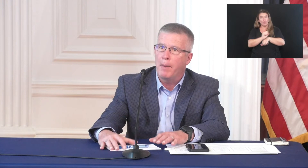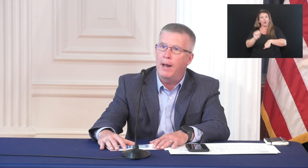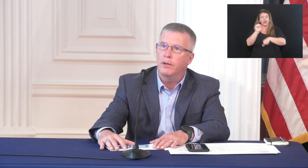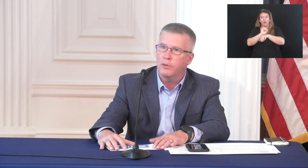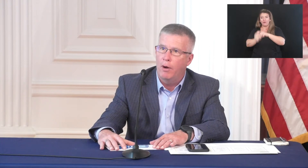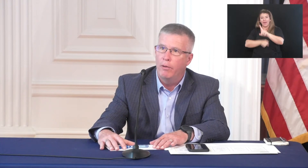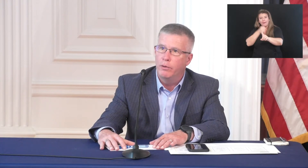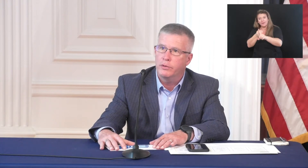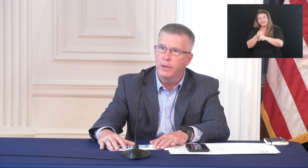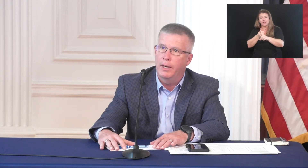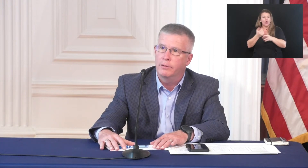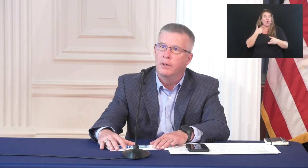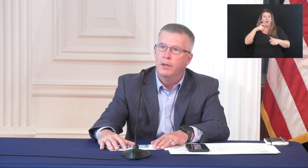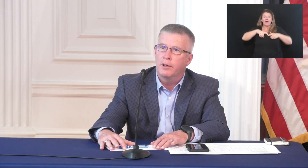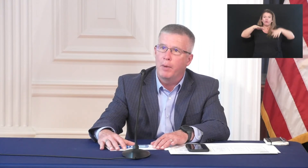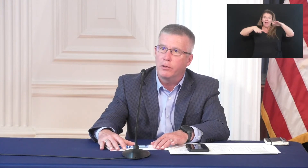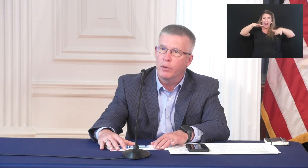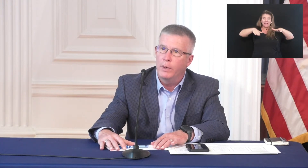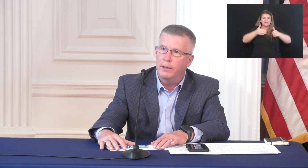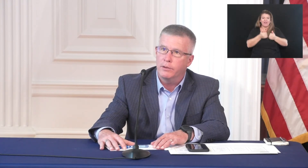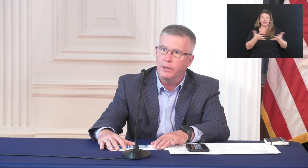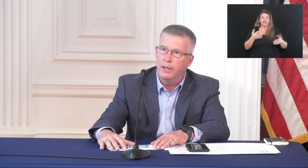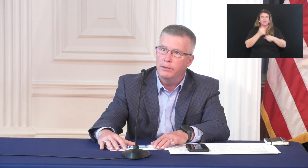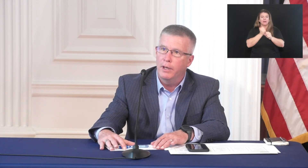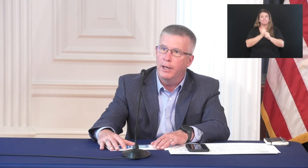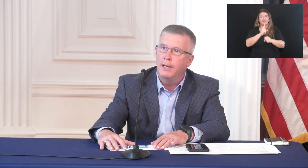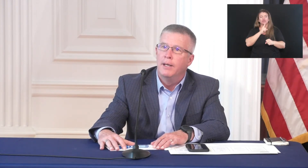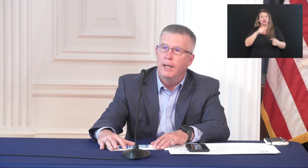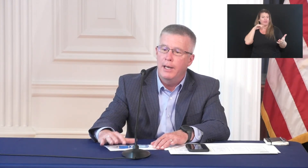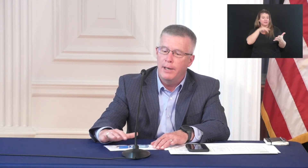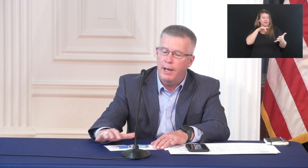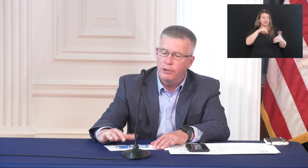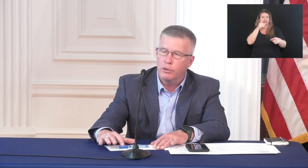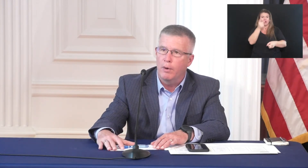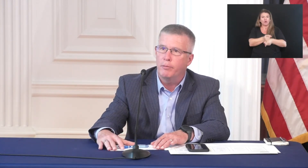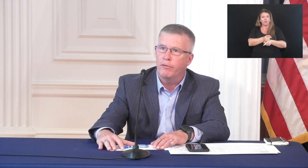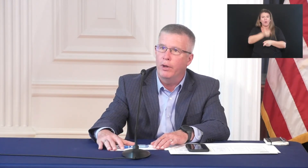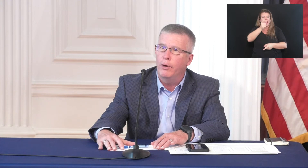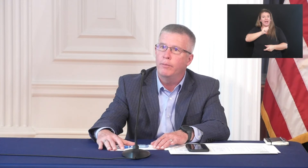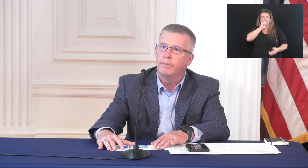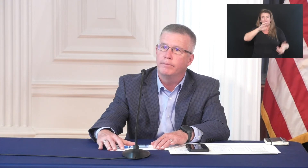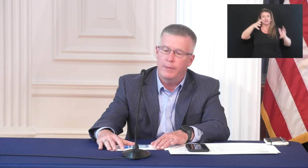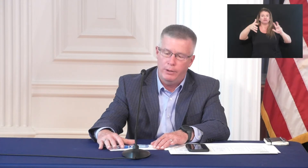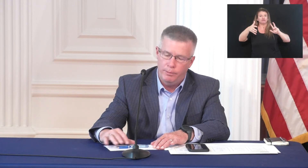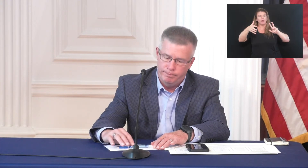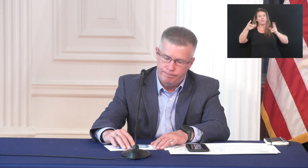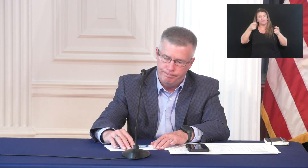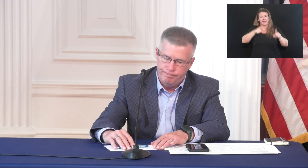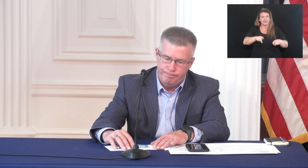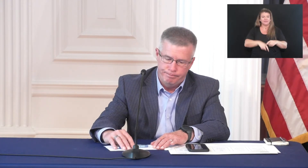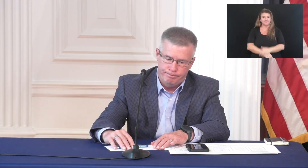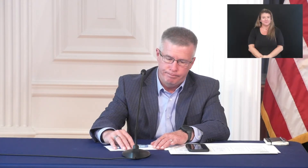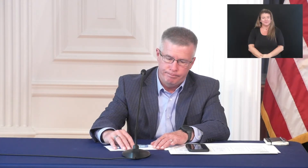have to balance all of those things to make sure we get the studies done and not disrupt flow. Thank you.